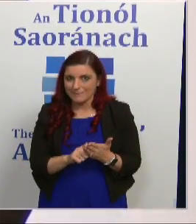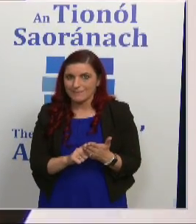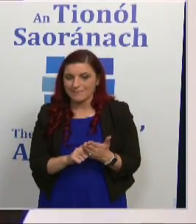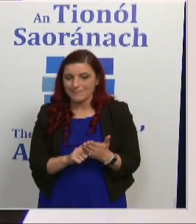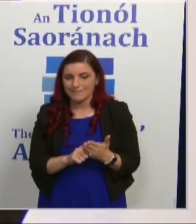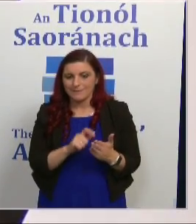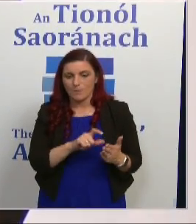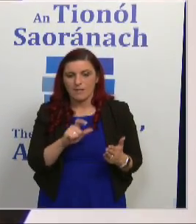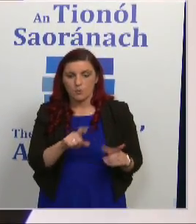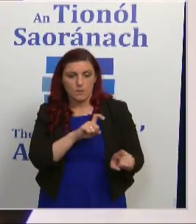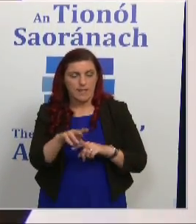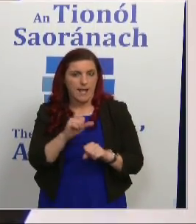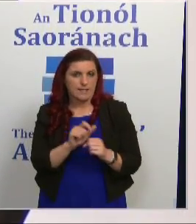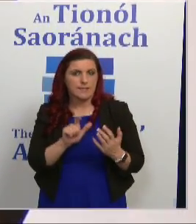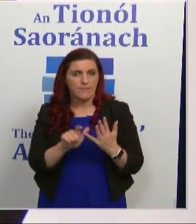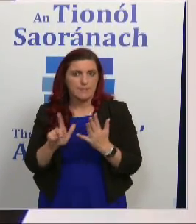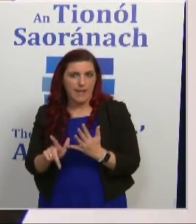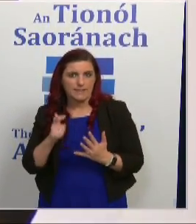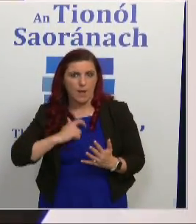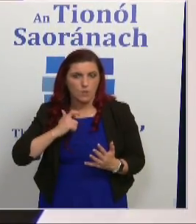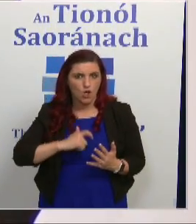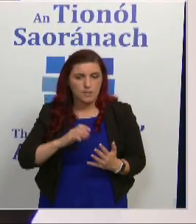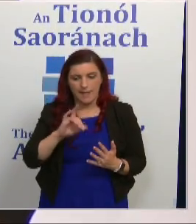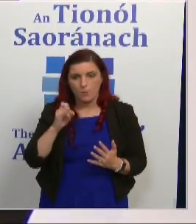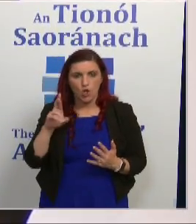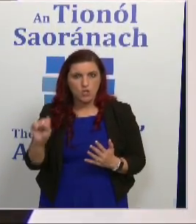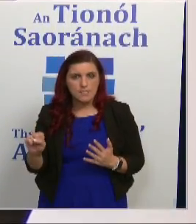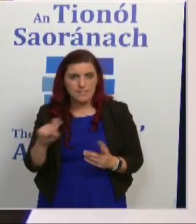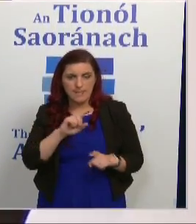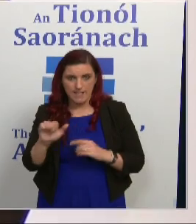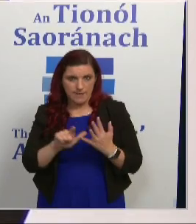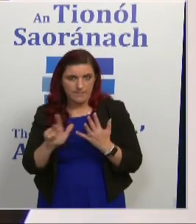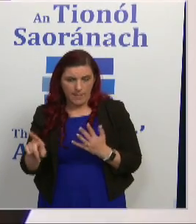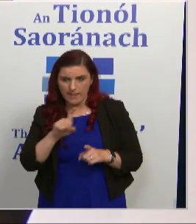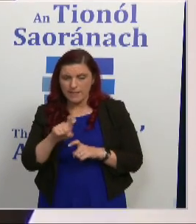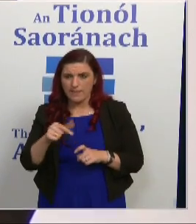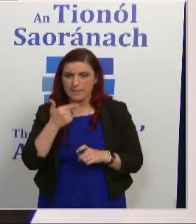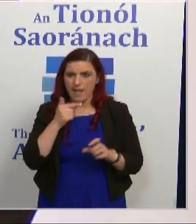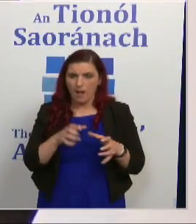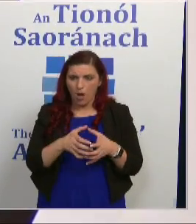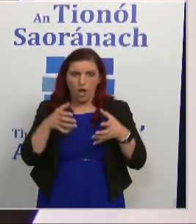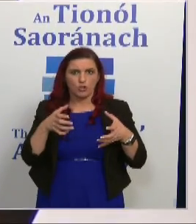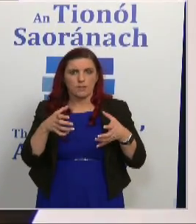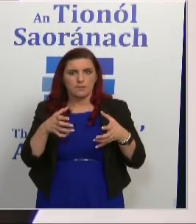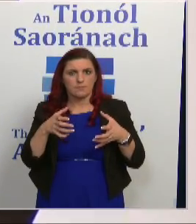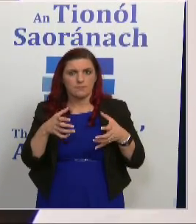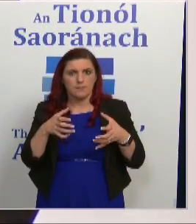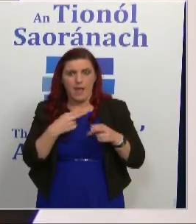still had 78 councillors, and bear in mind that's the second largest democratic assembly outside of Dáil